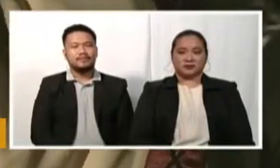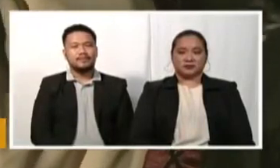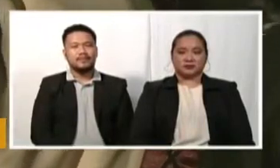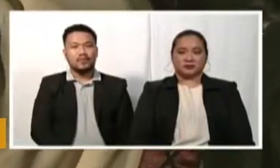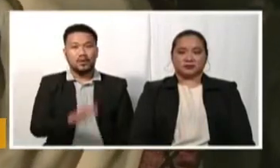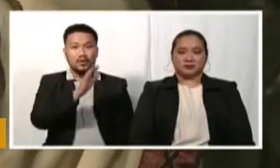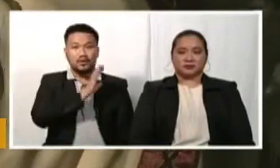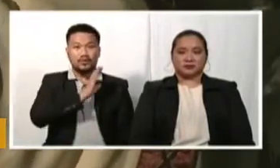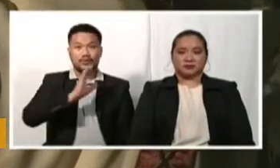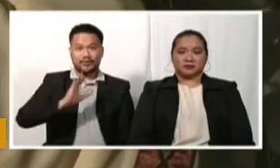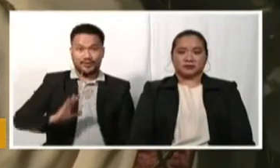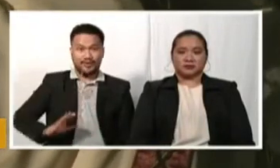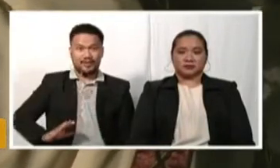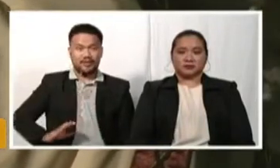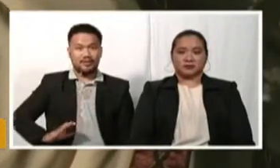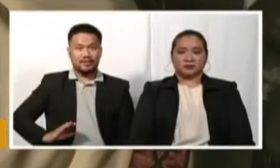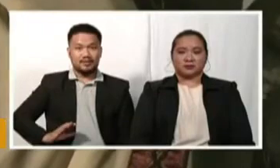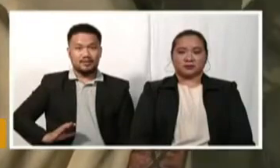Christ,